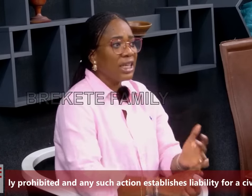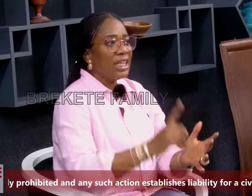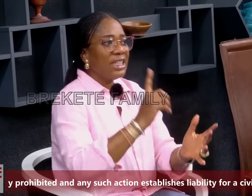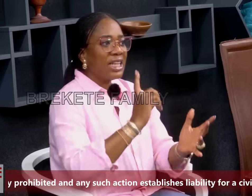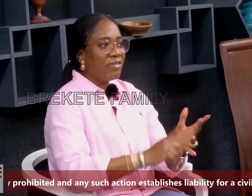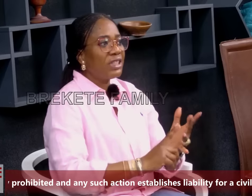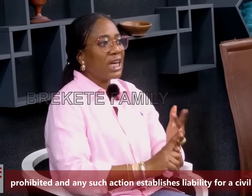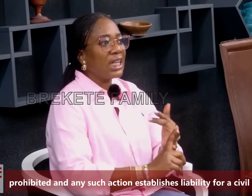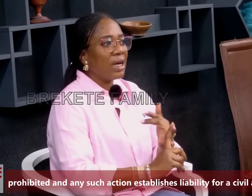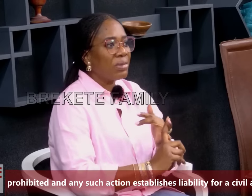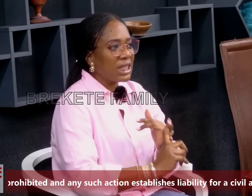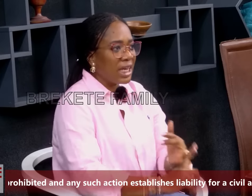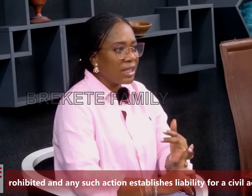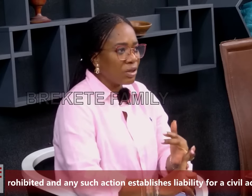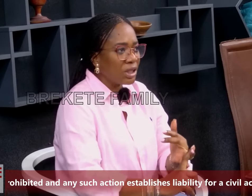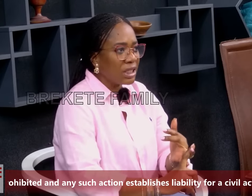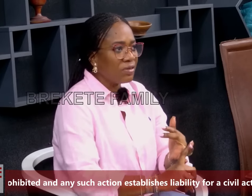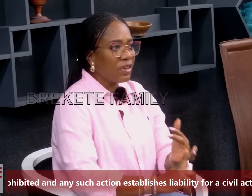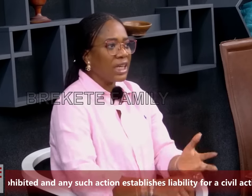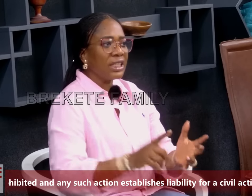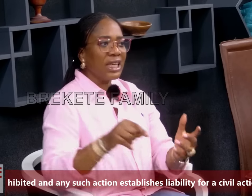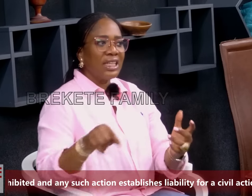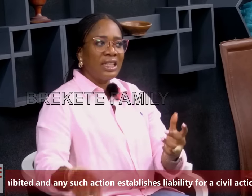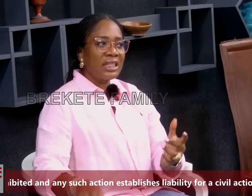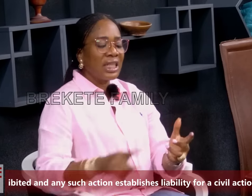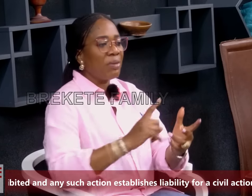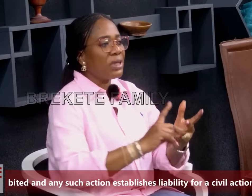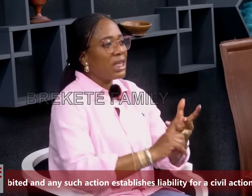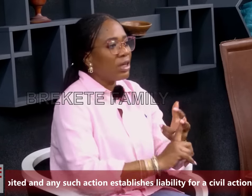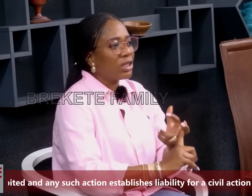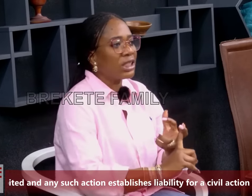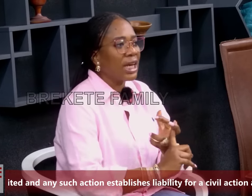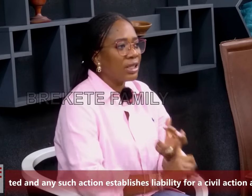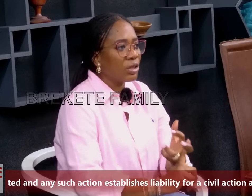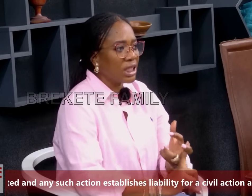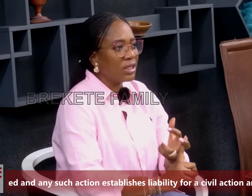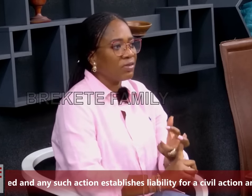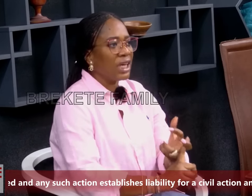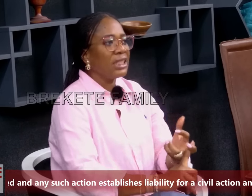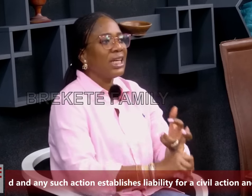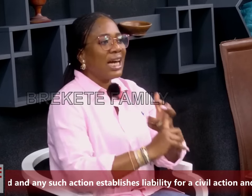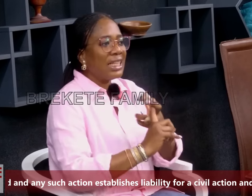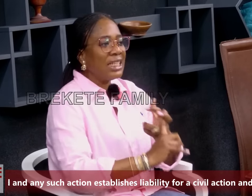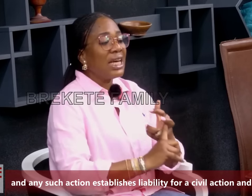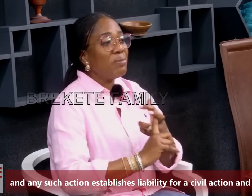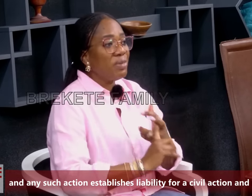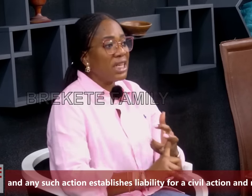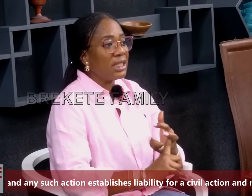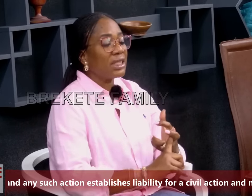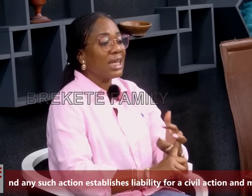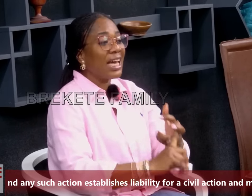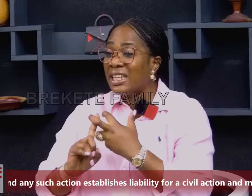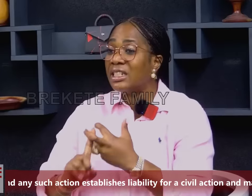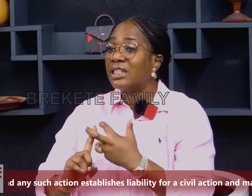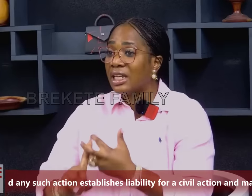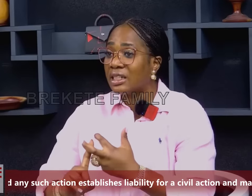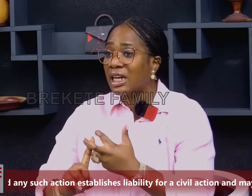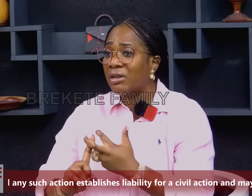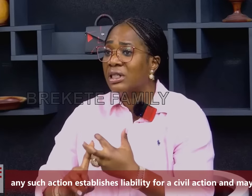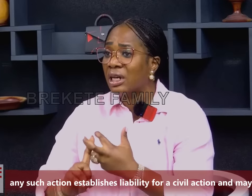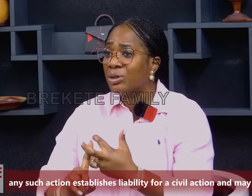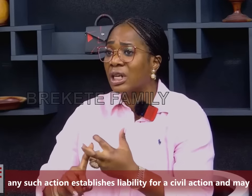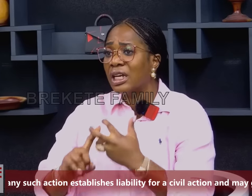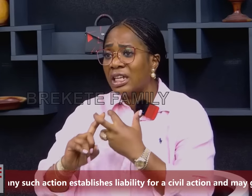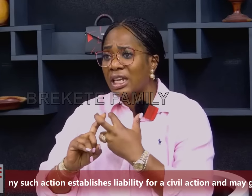certified navak lab is ISO certified this lab in Lagos is ISO certified and it then means that any